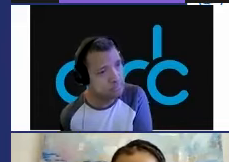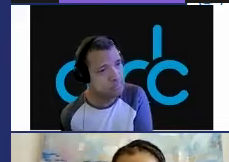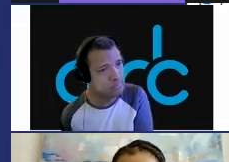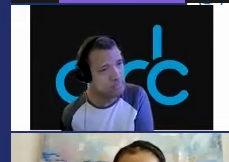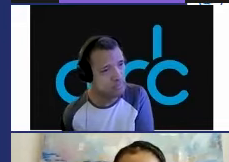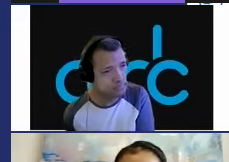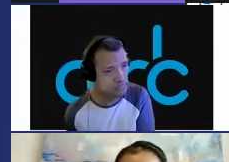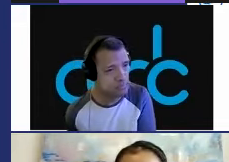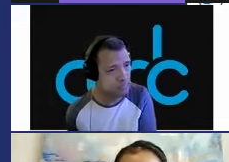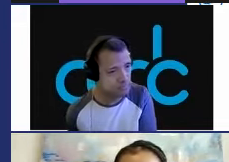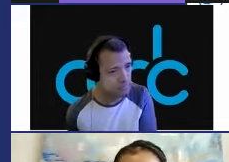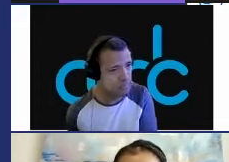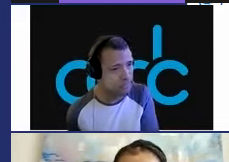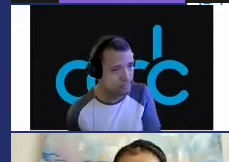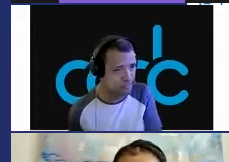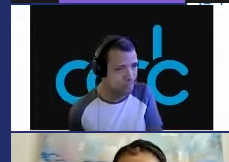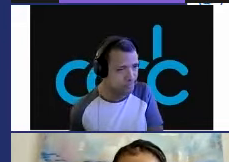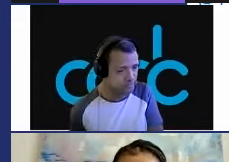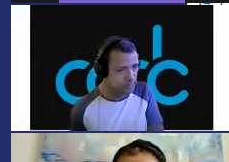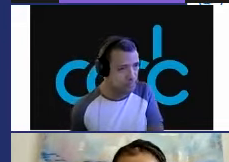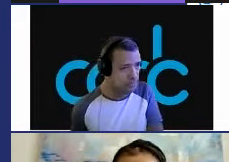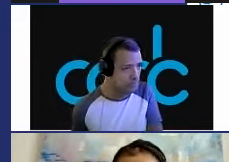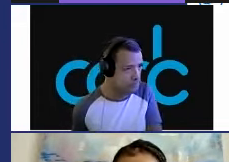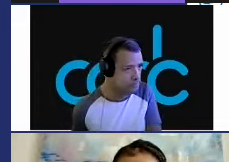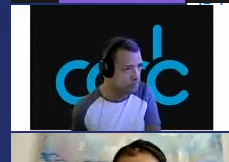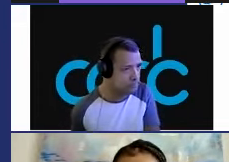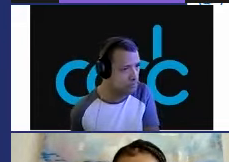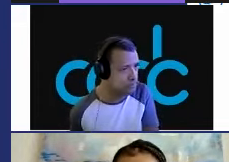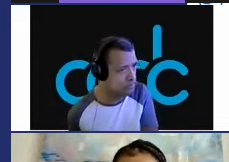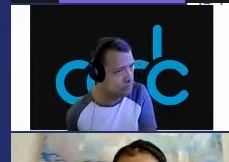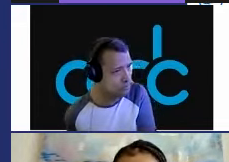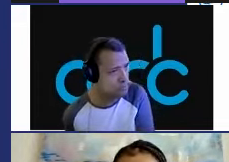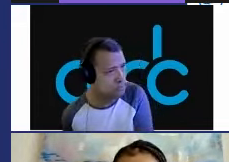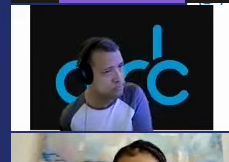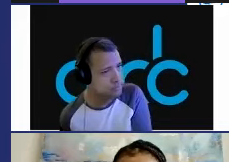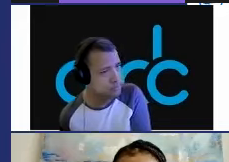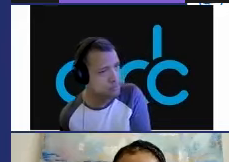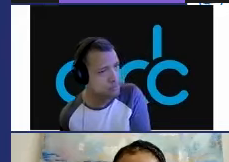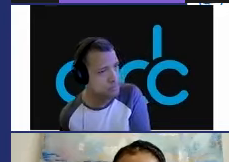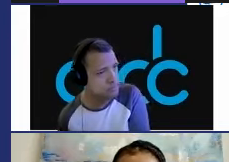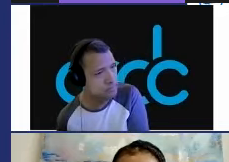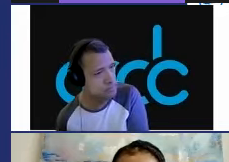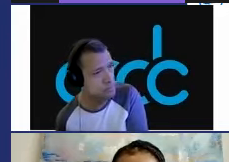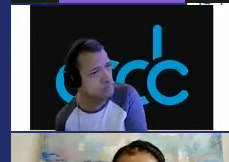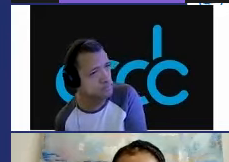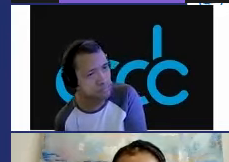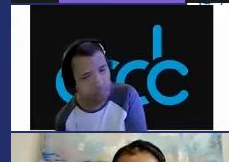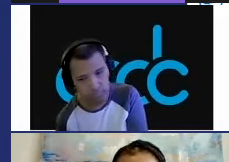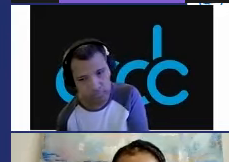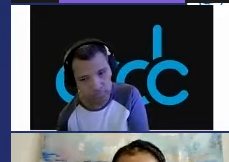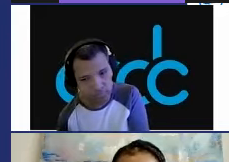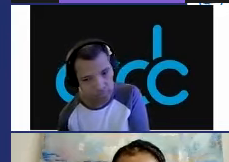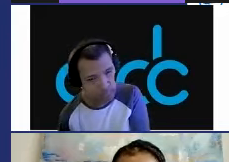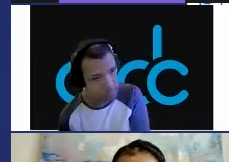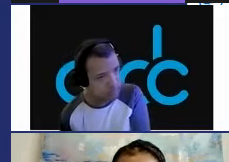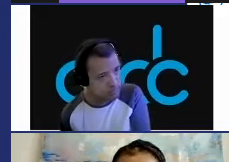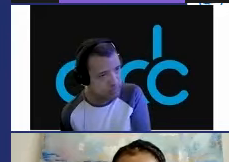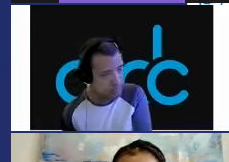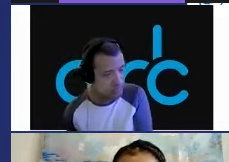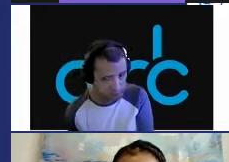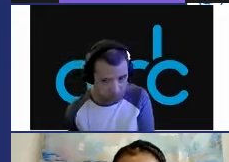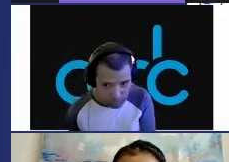pediatric population, especially those 11 and under. We tend to see higher unvaccinated rates among that